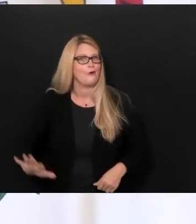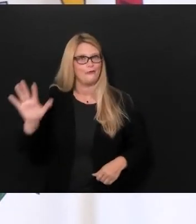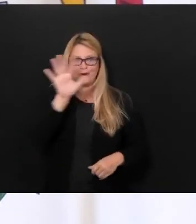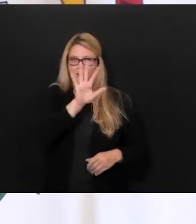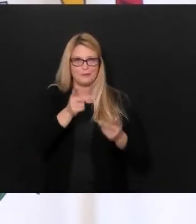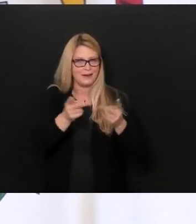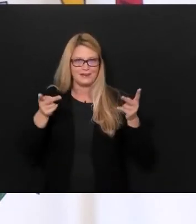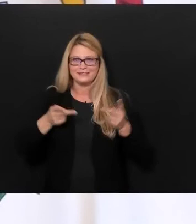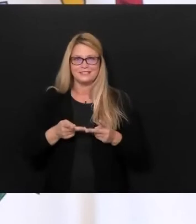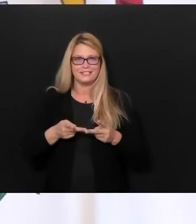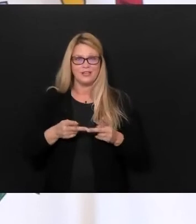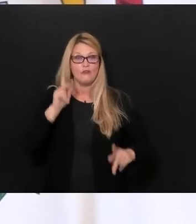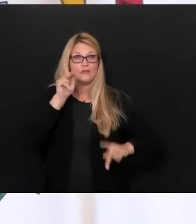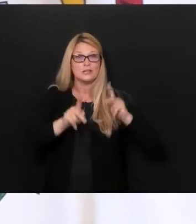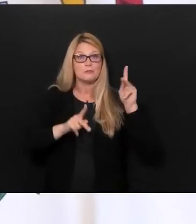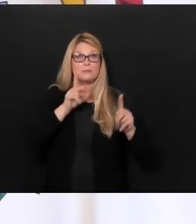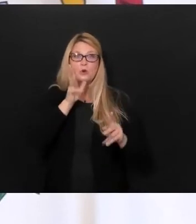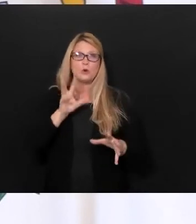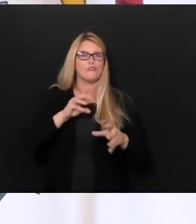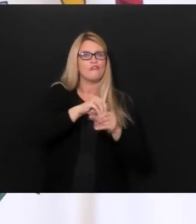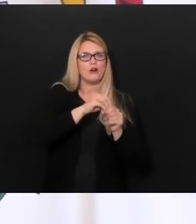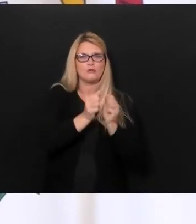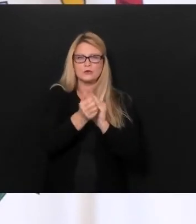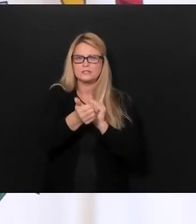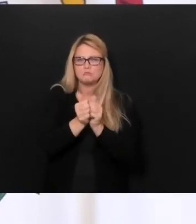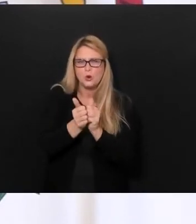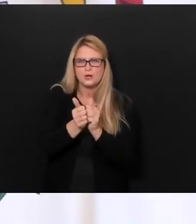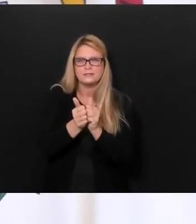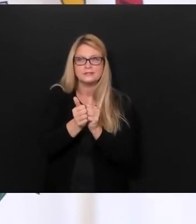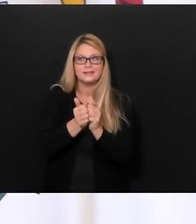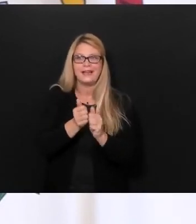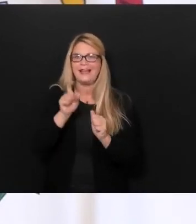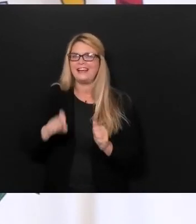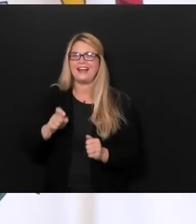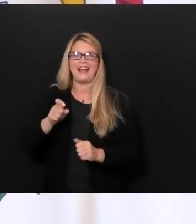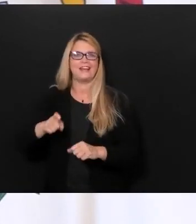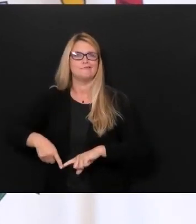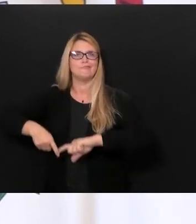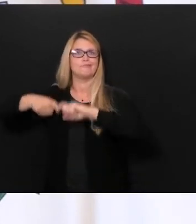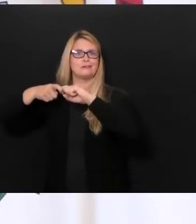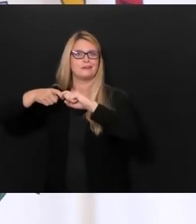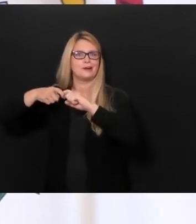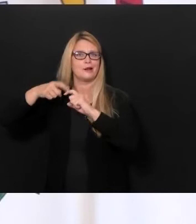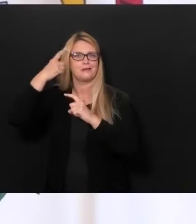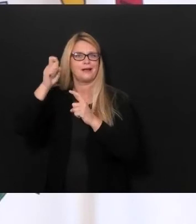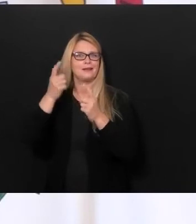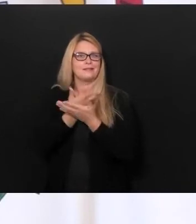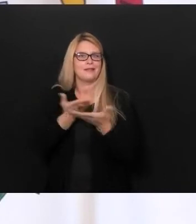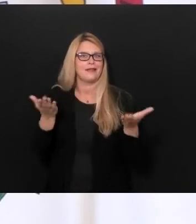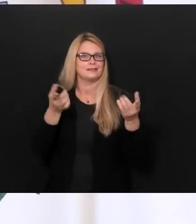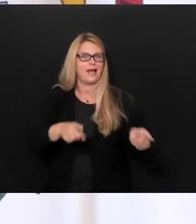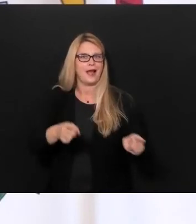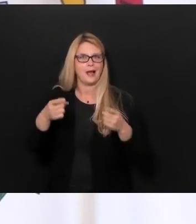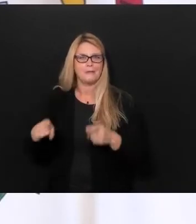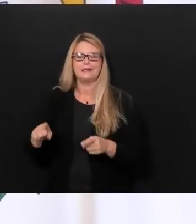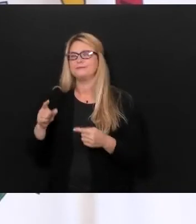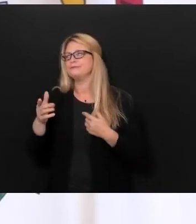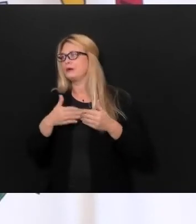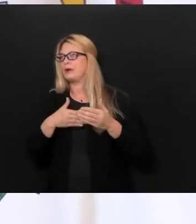all those that have participated in sports and got knocked out because of things that came up, you know, whether it